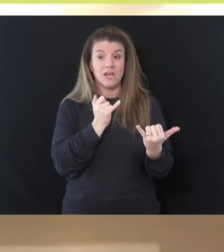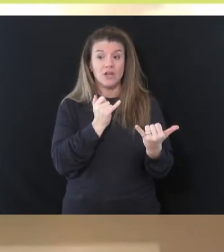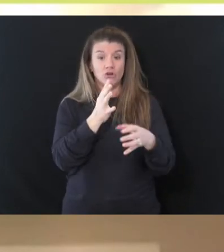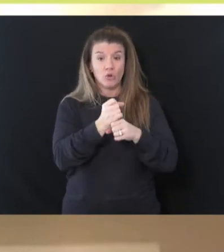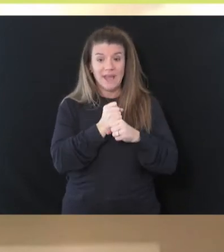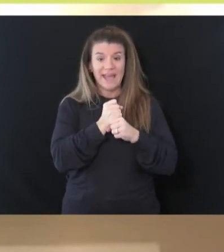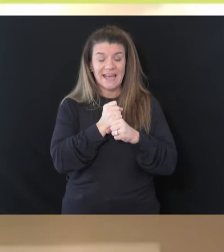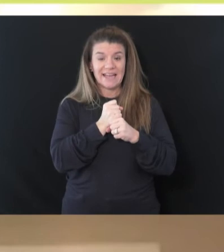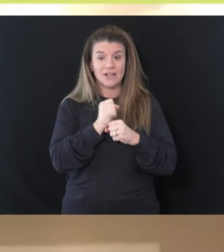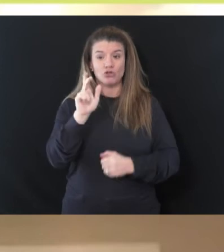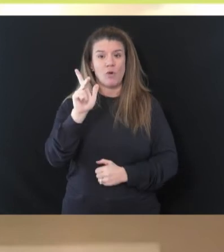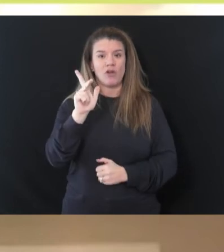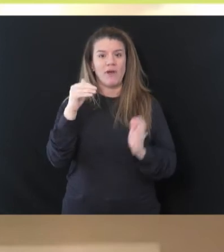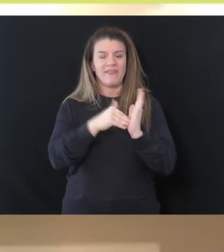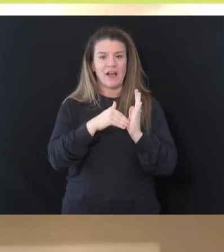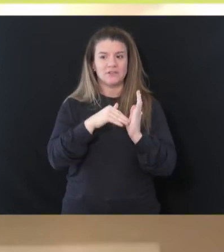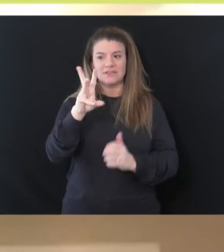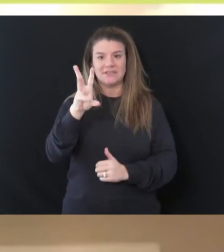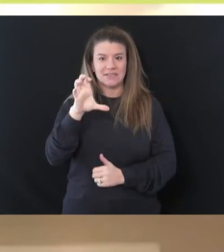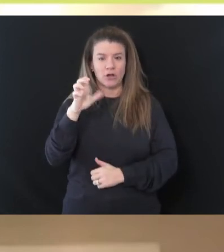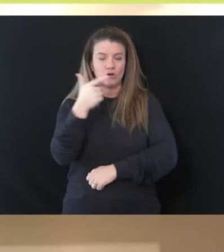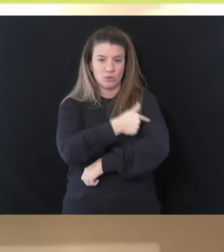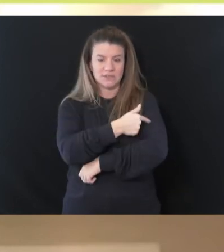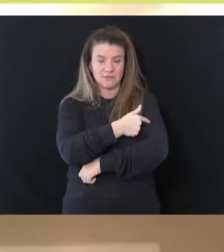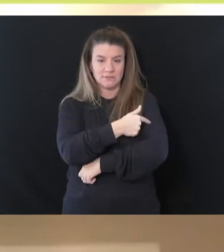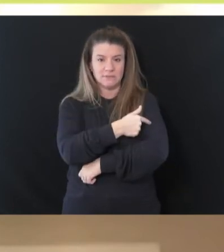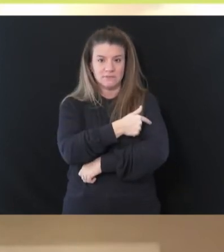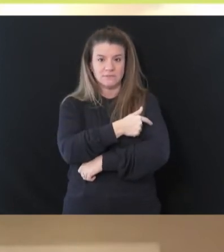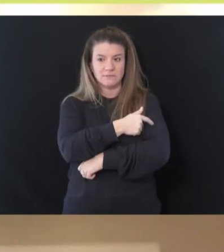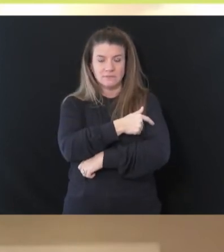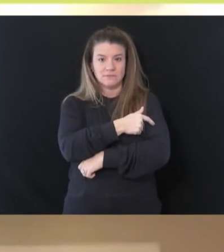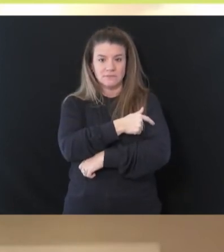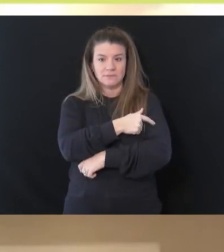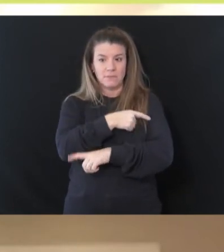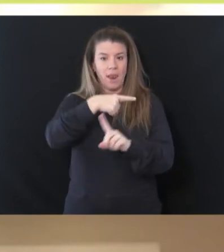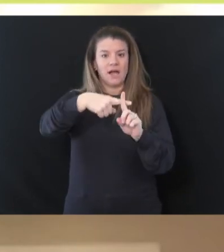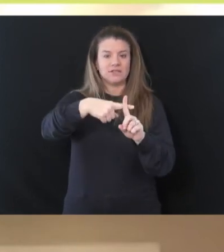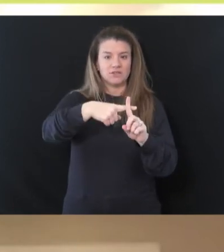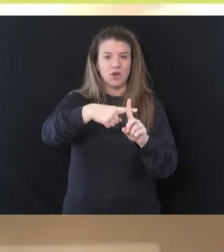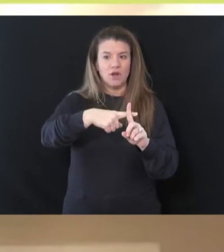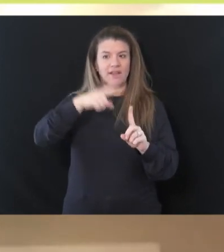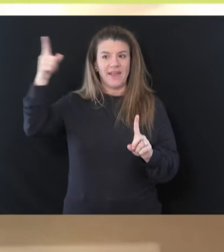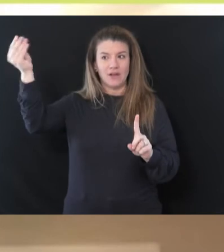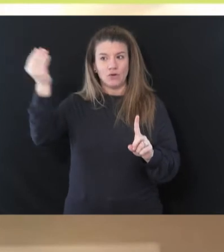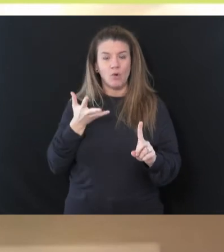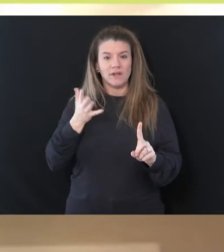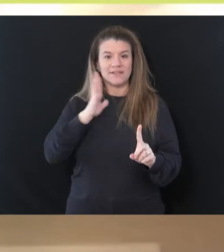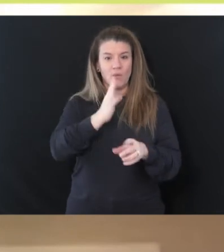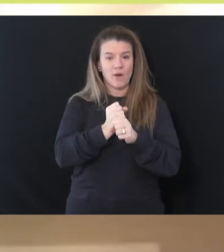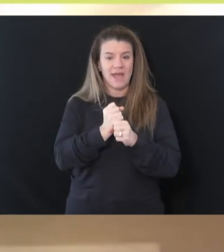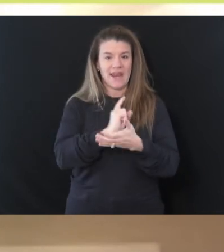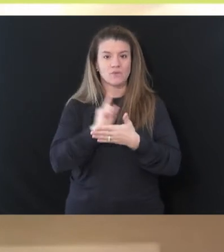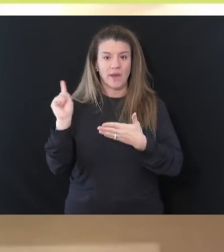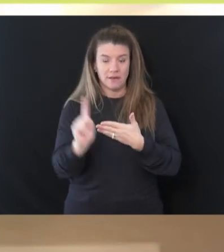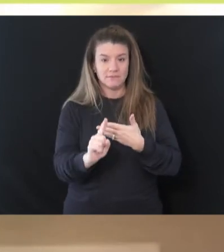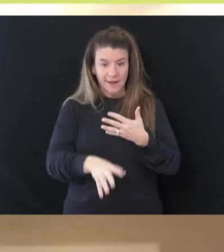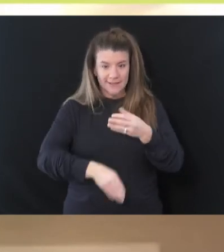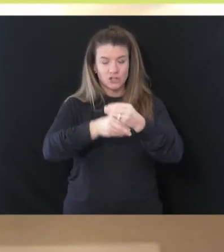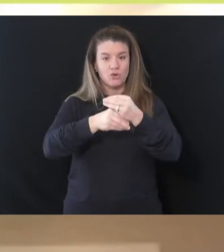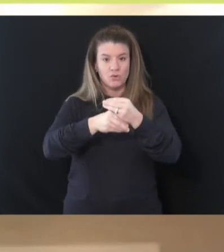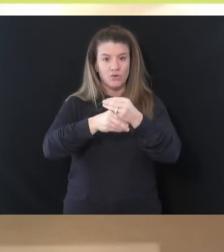the 23,600 doses plus what we have been told we will get next week with